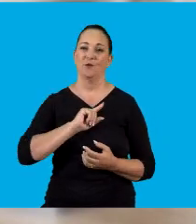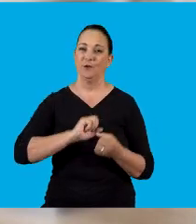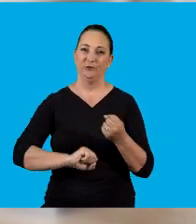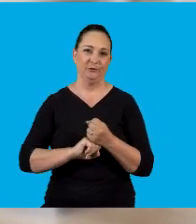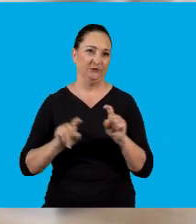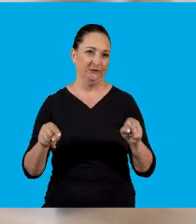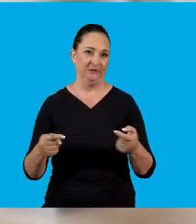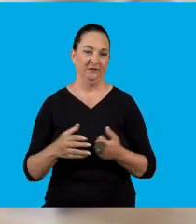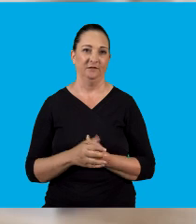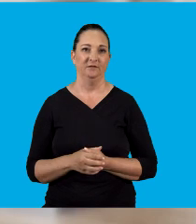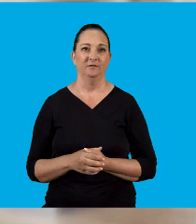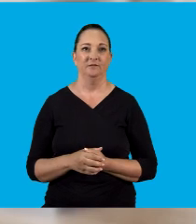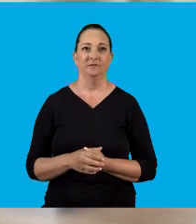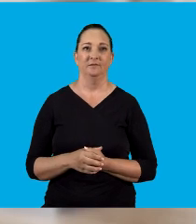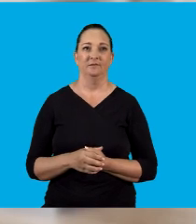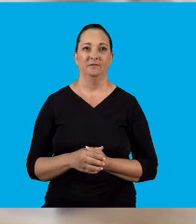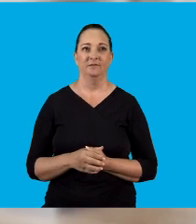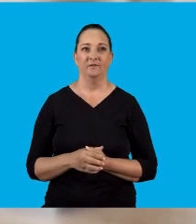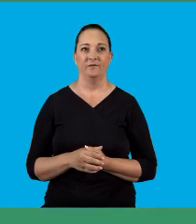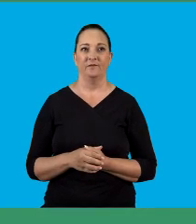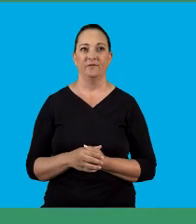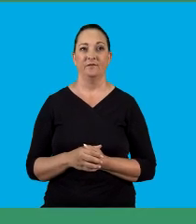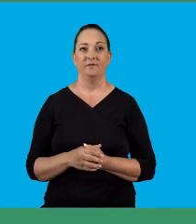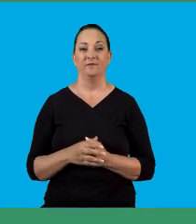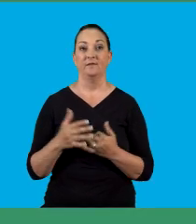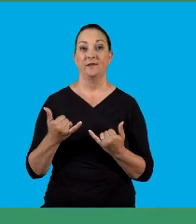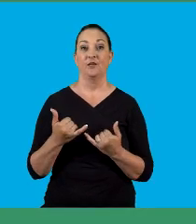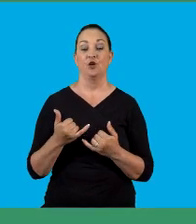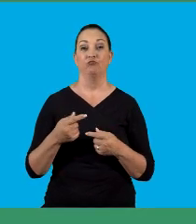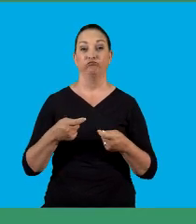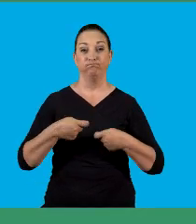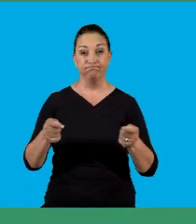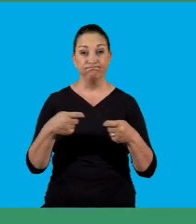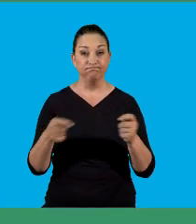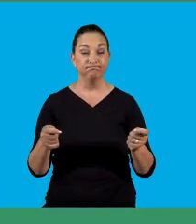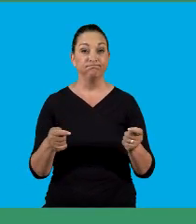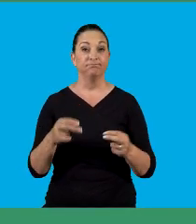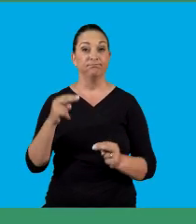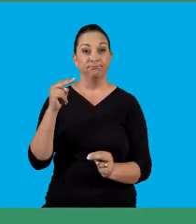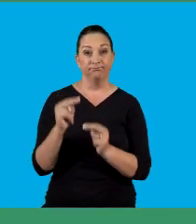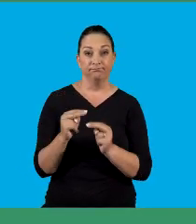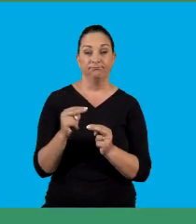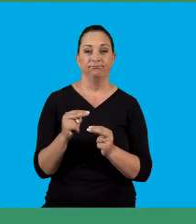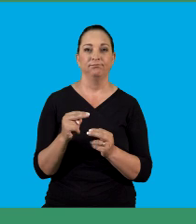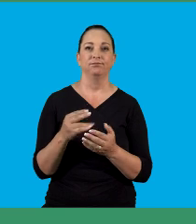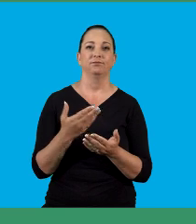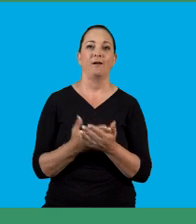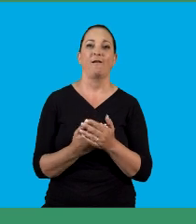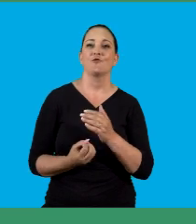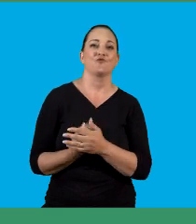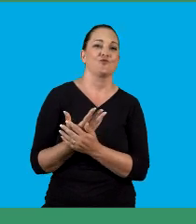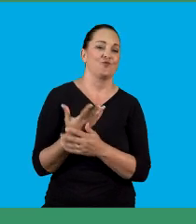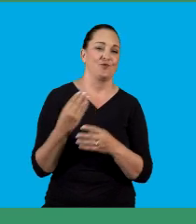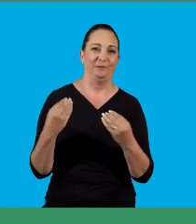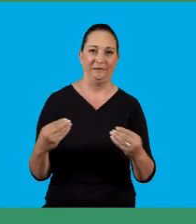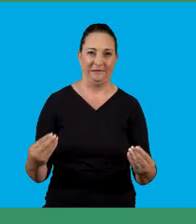Now let's move on to the other negative impact. Because of this limited consumer spending, businesses are unable to grow and